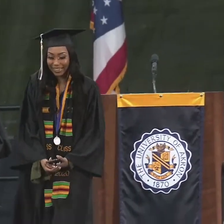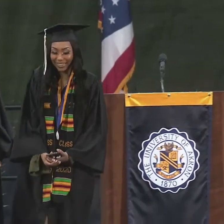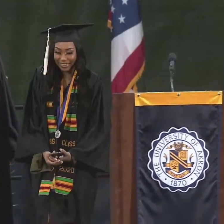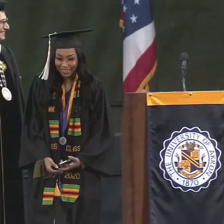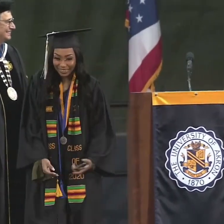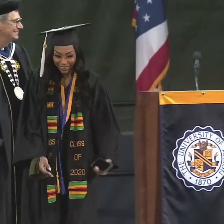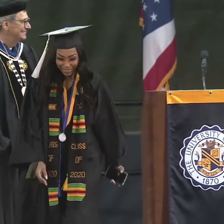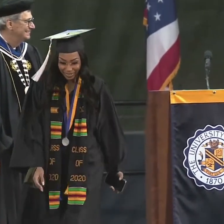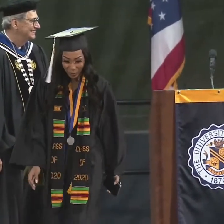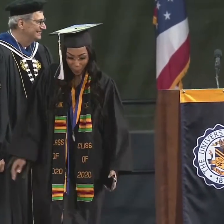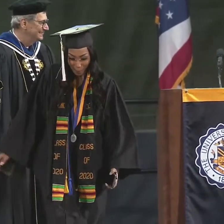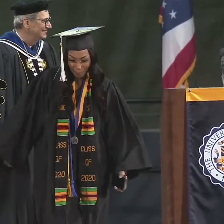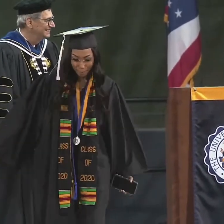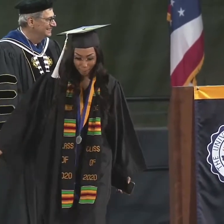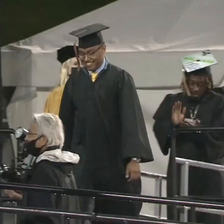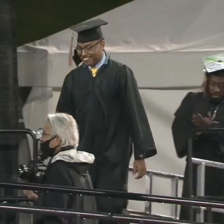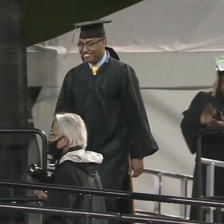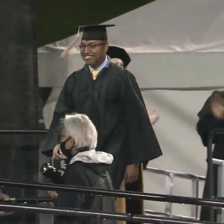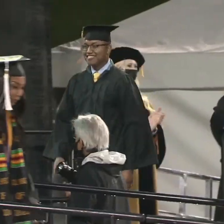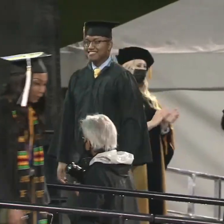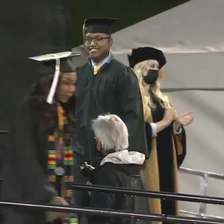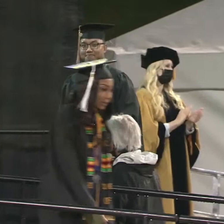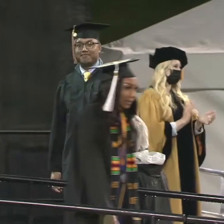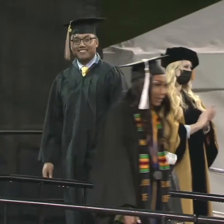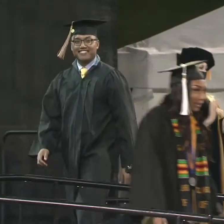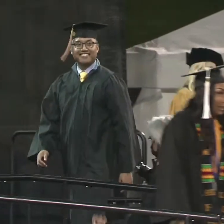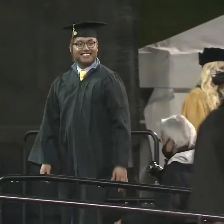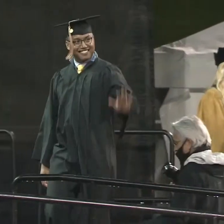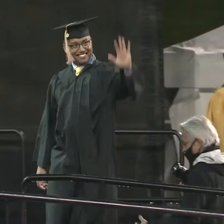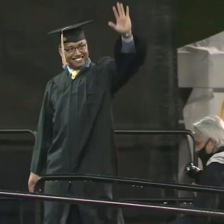Emmanuel R. Della Serna, Jr.